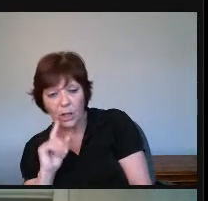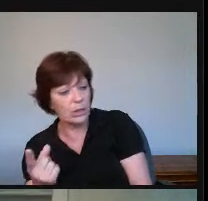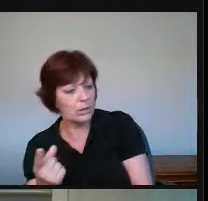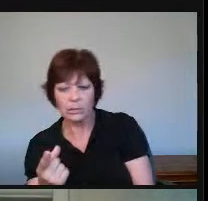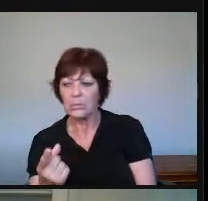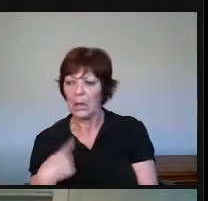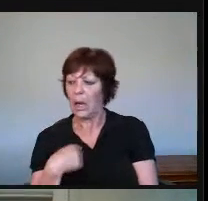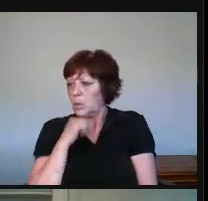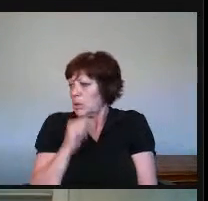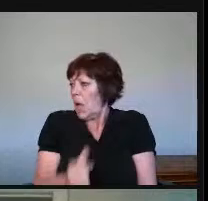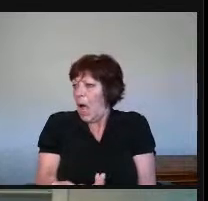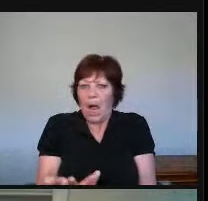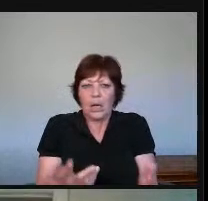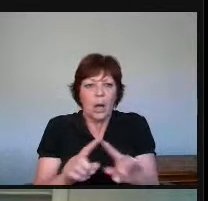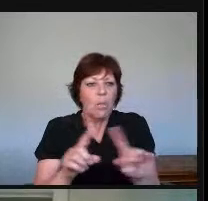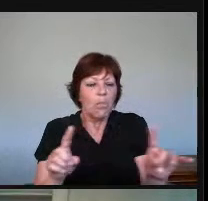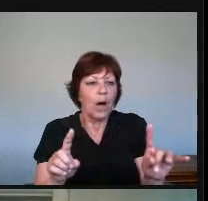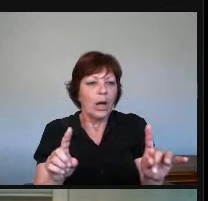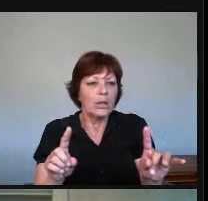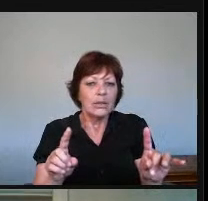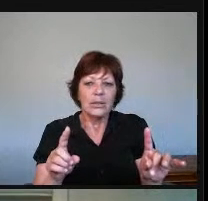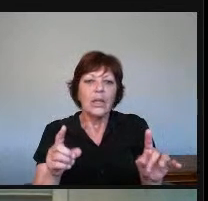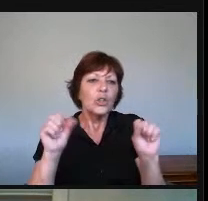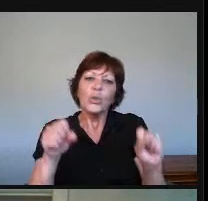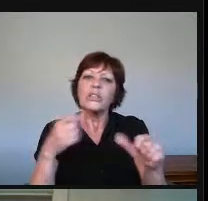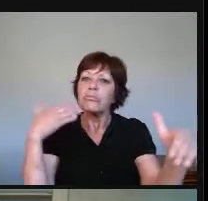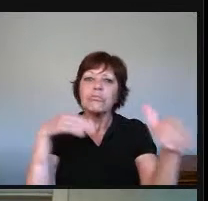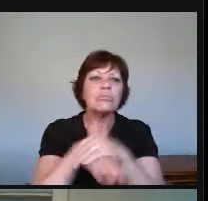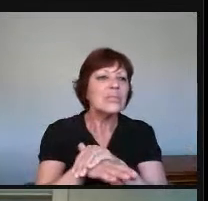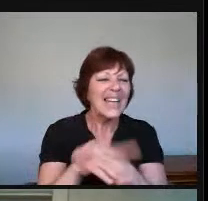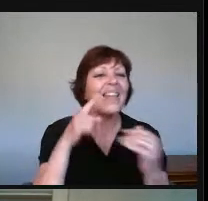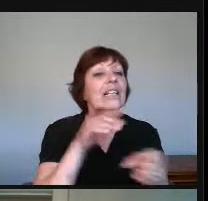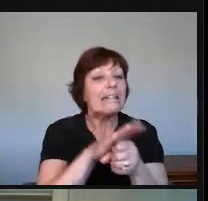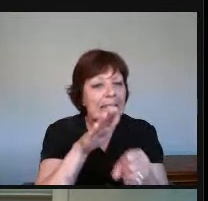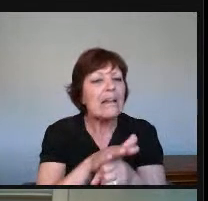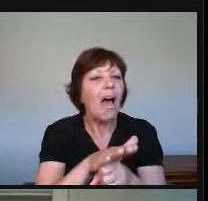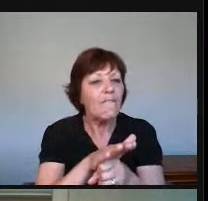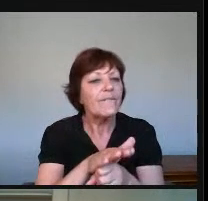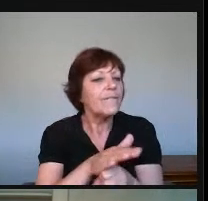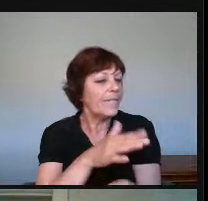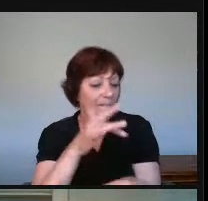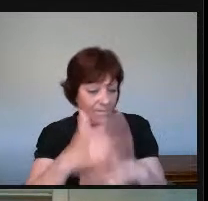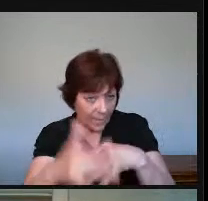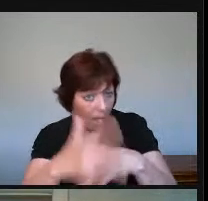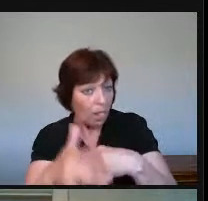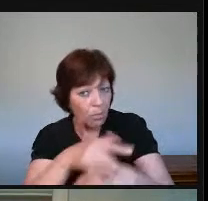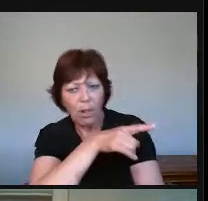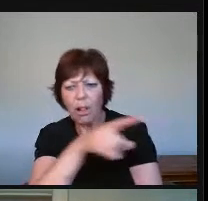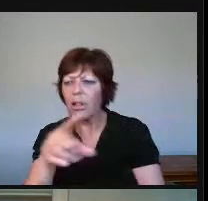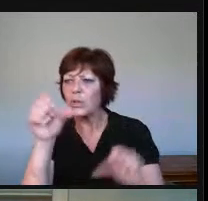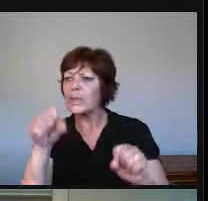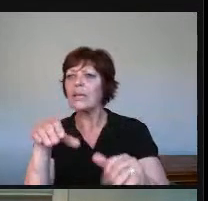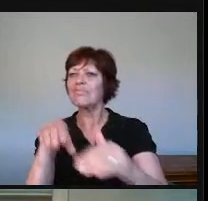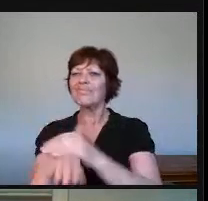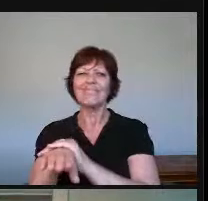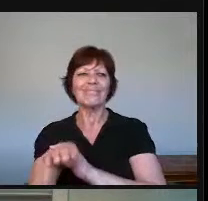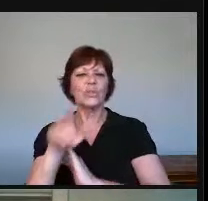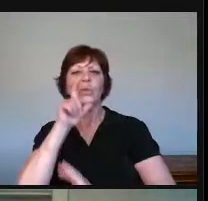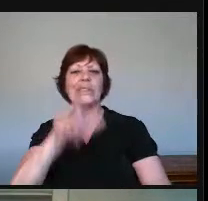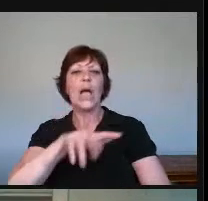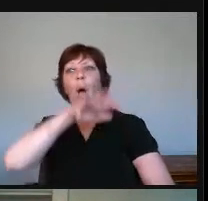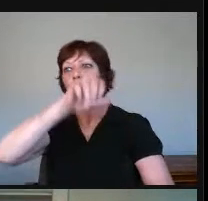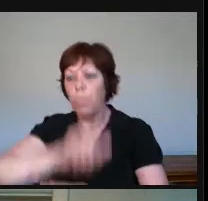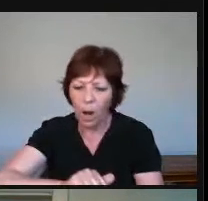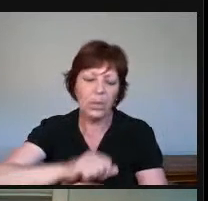Which I was not. But you could just walk in. I think there's enough vaccine out there right now that you can just walk in. I think our